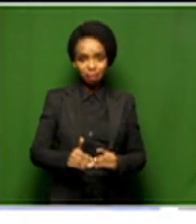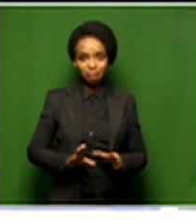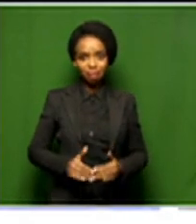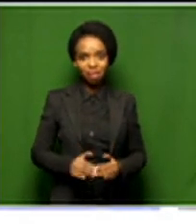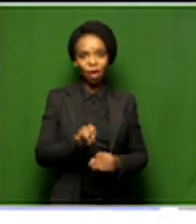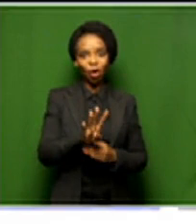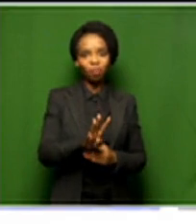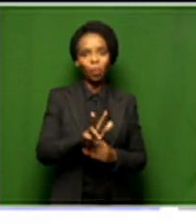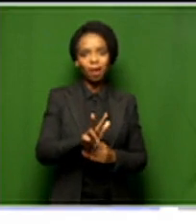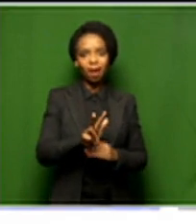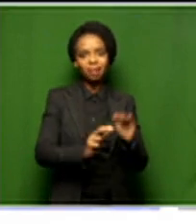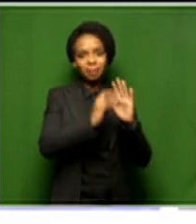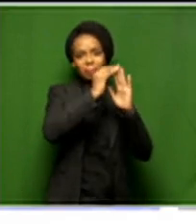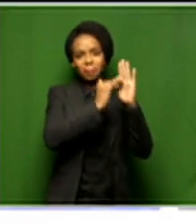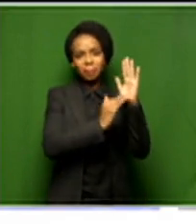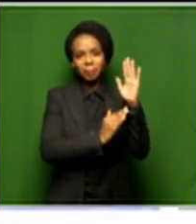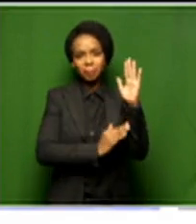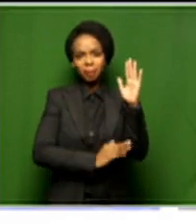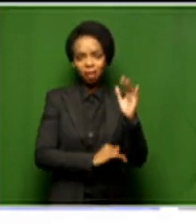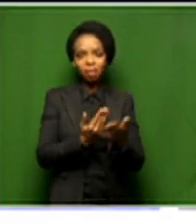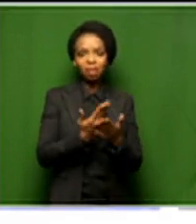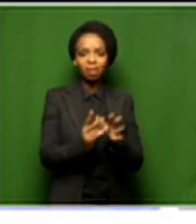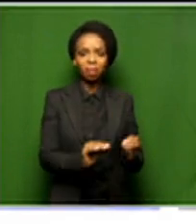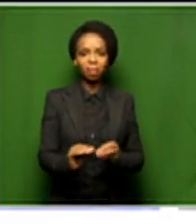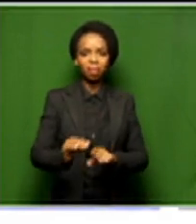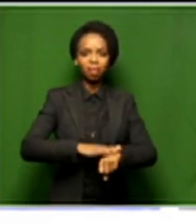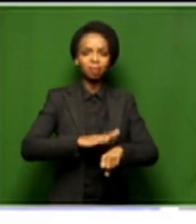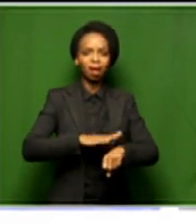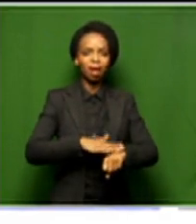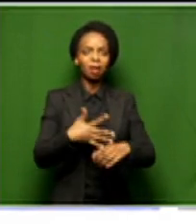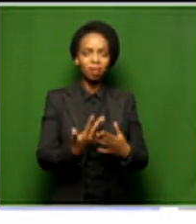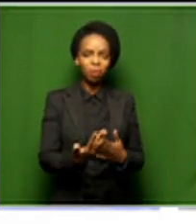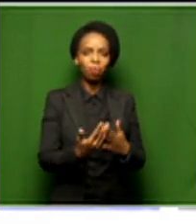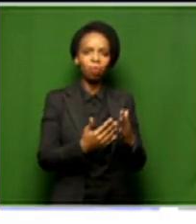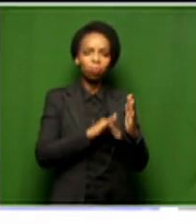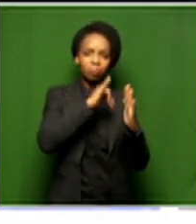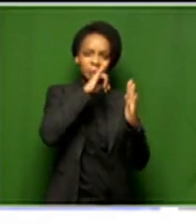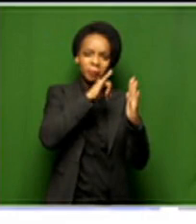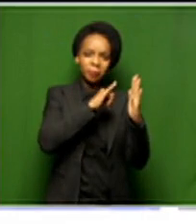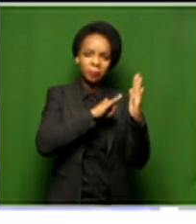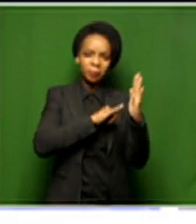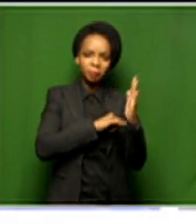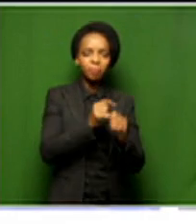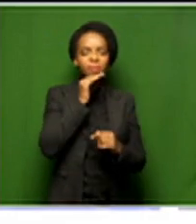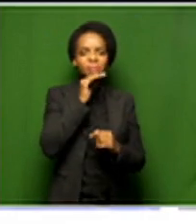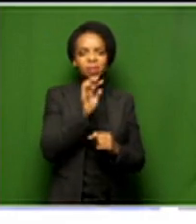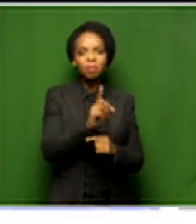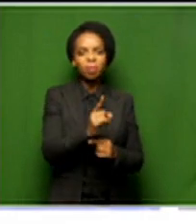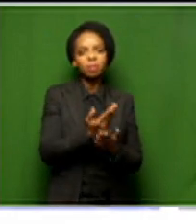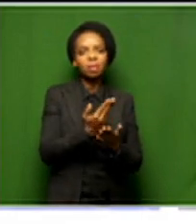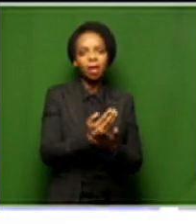likely, to go through that ballot paper, right? So that might add a minute or two in terms